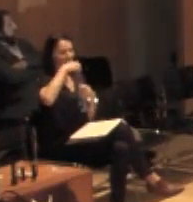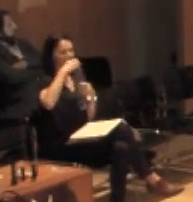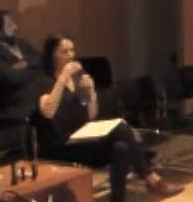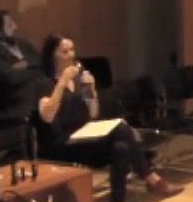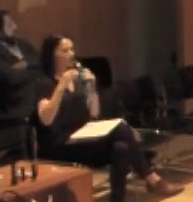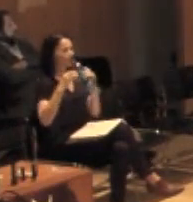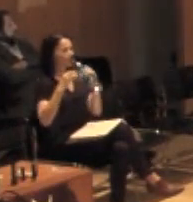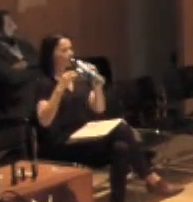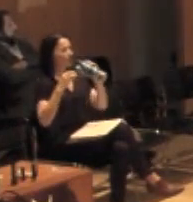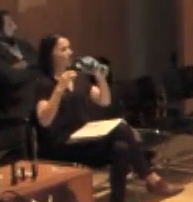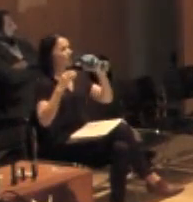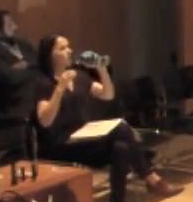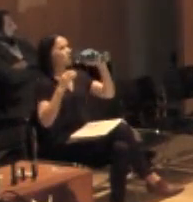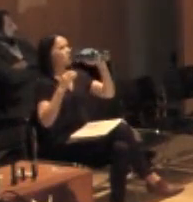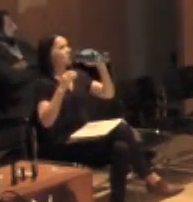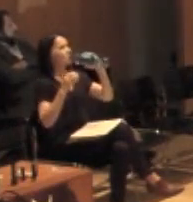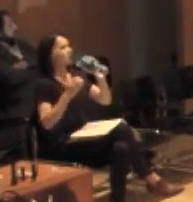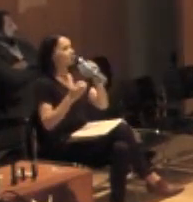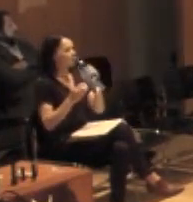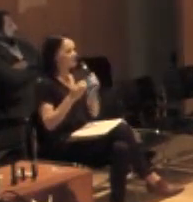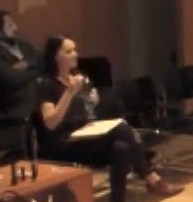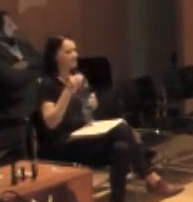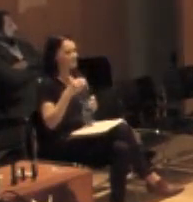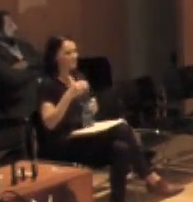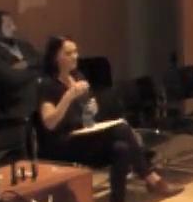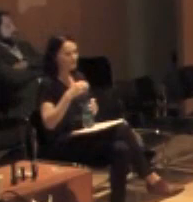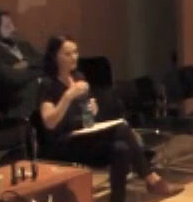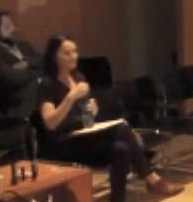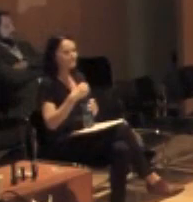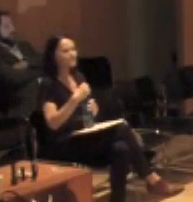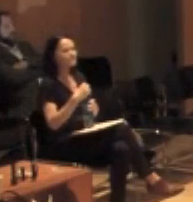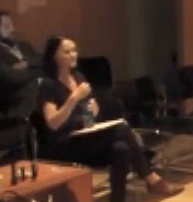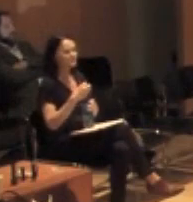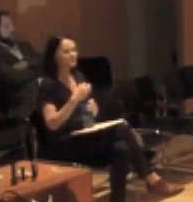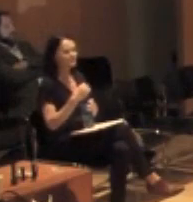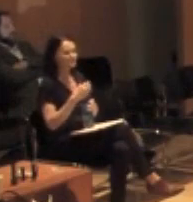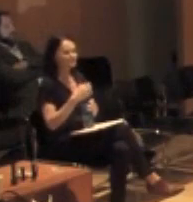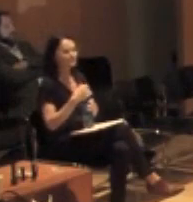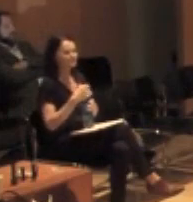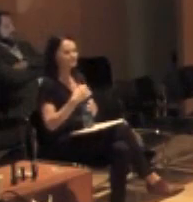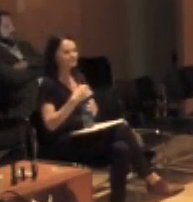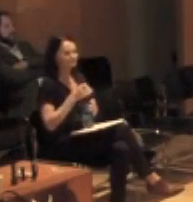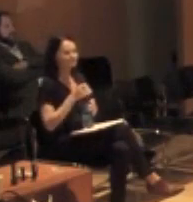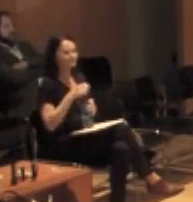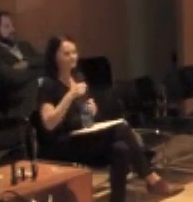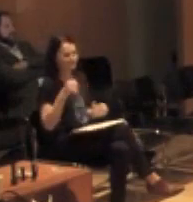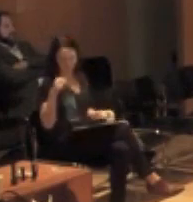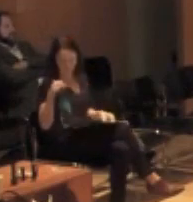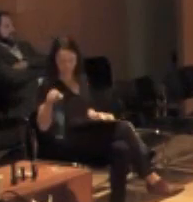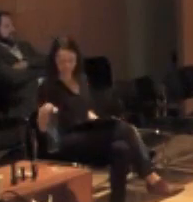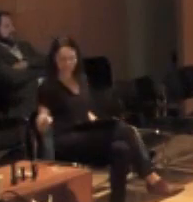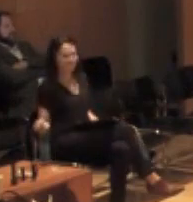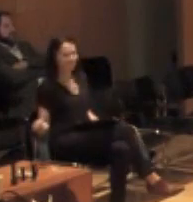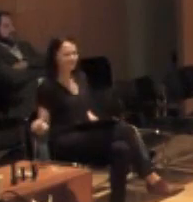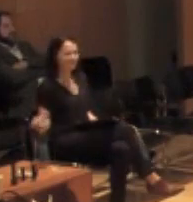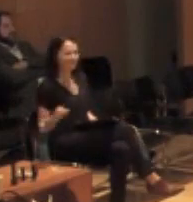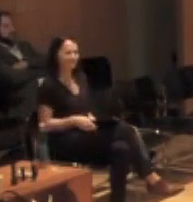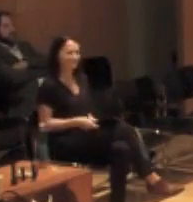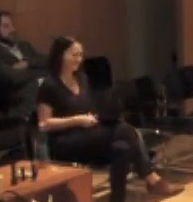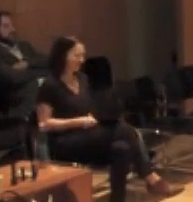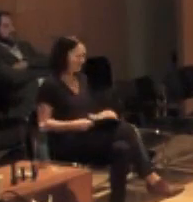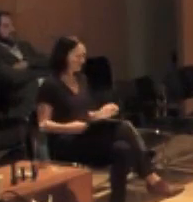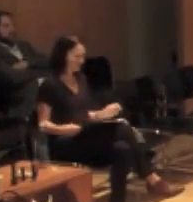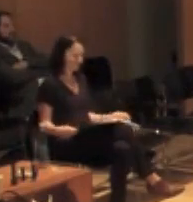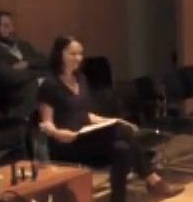will be roaming around enjoy all right ready guys any questions do we need to do some jumping